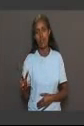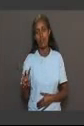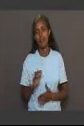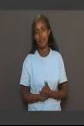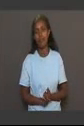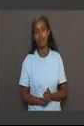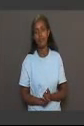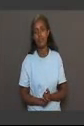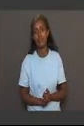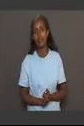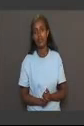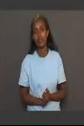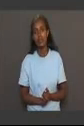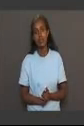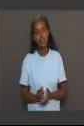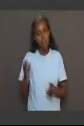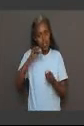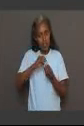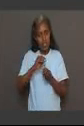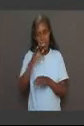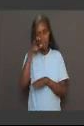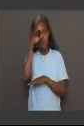1/2, even an elephant.